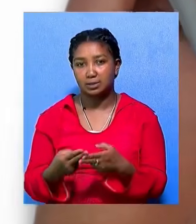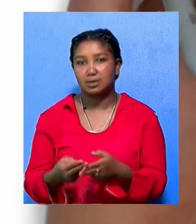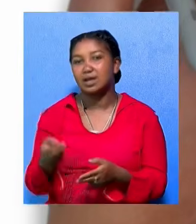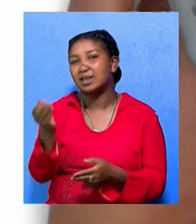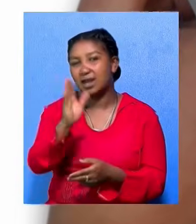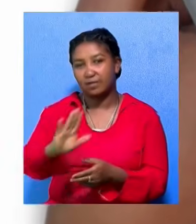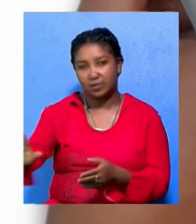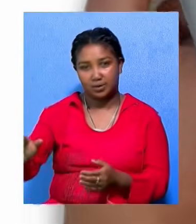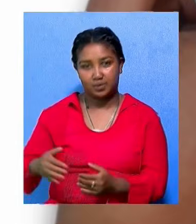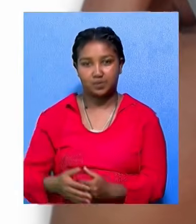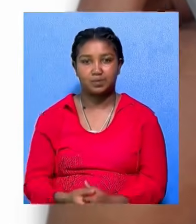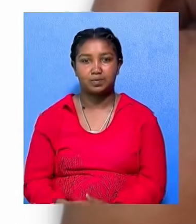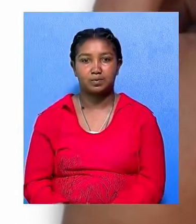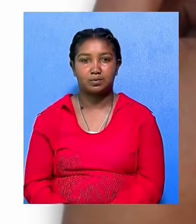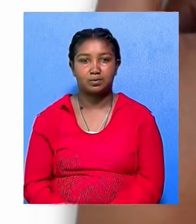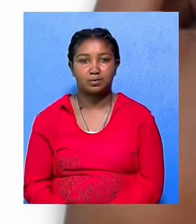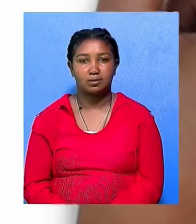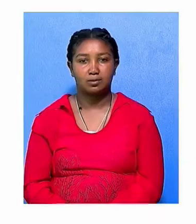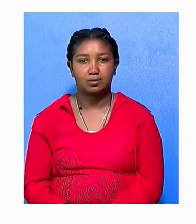never.